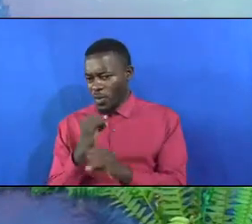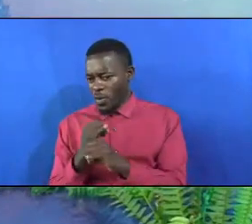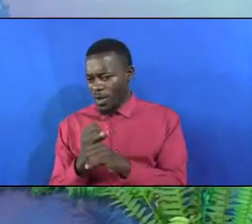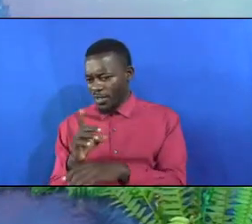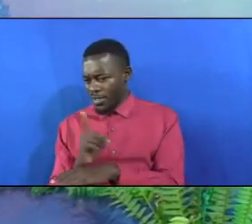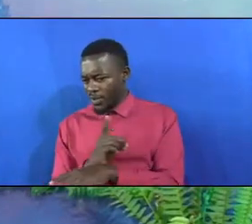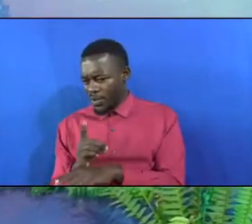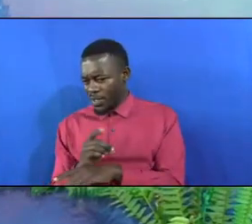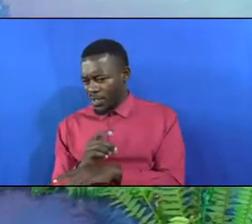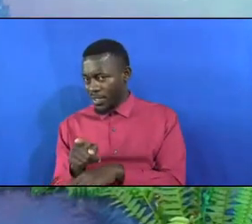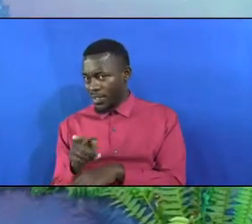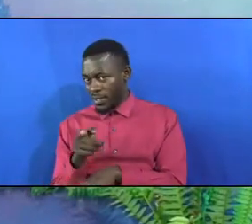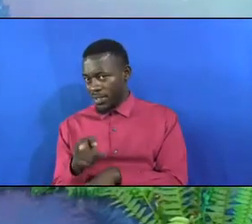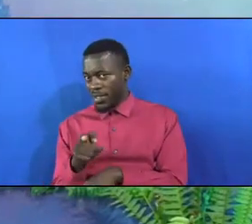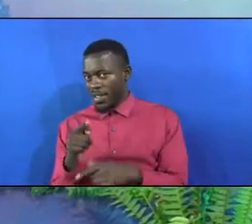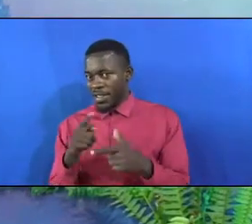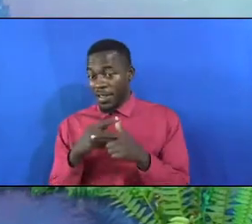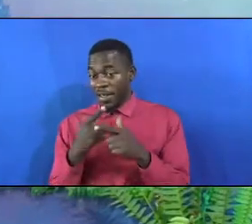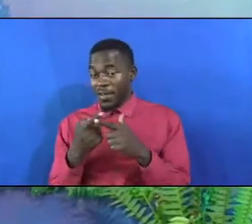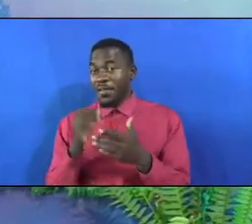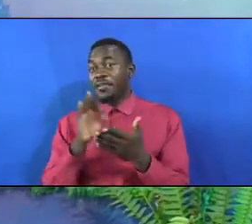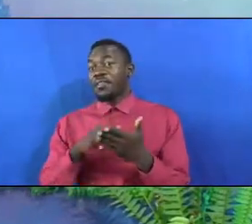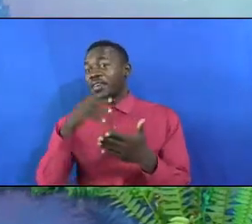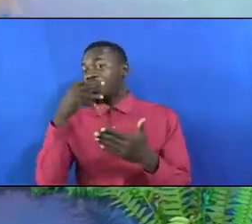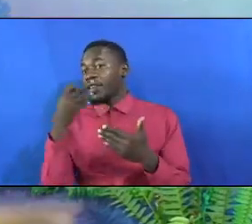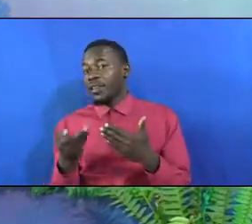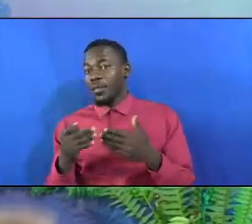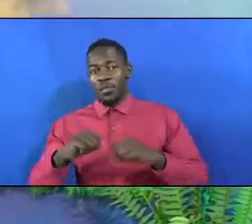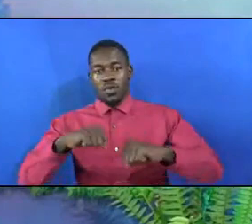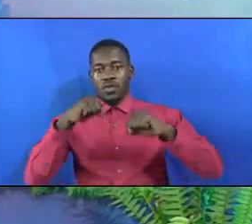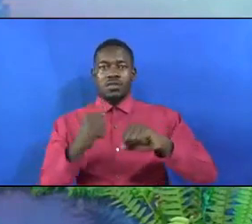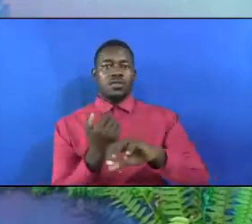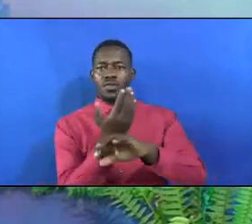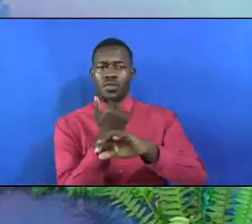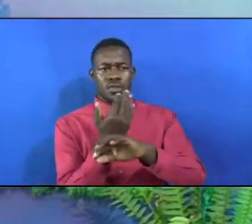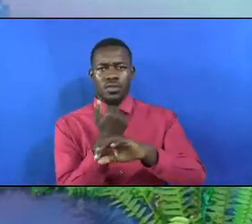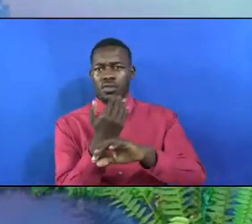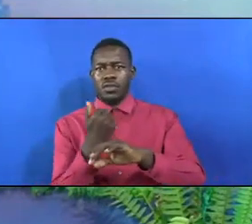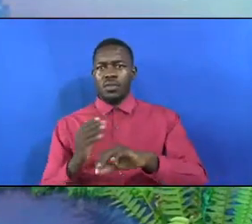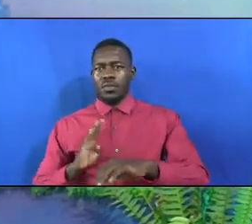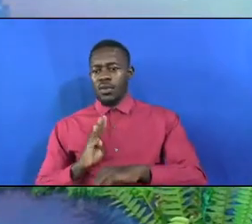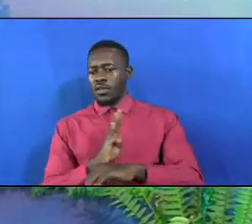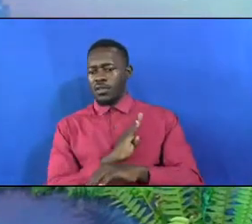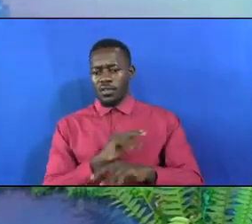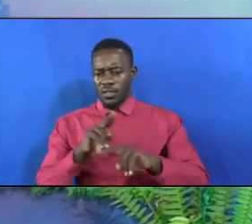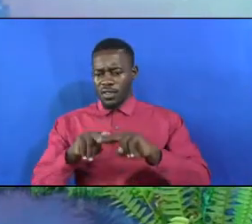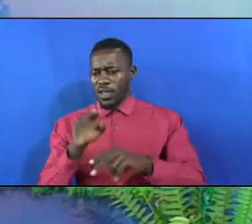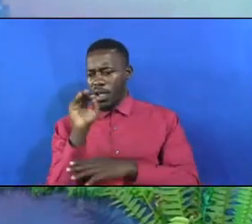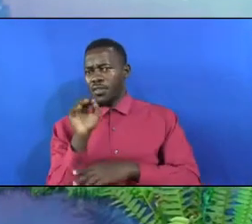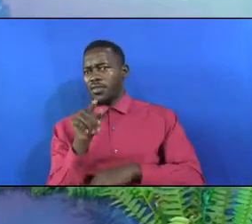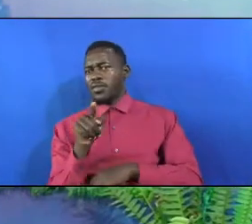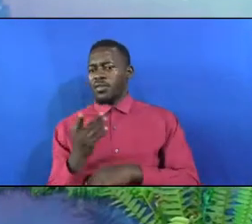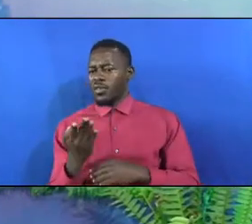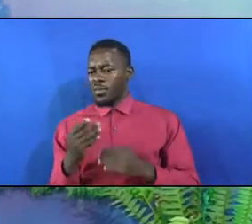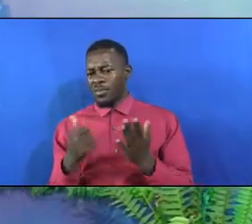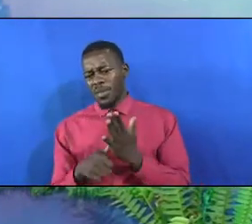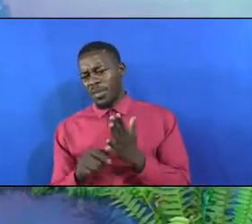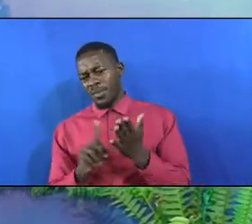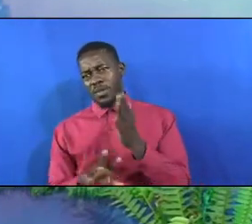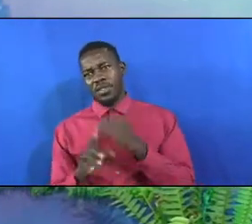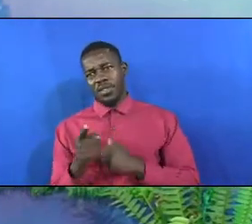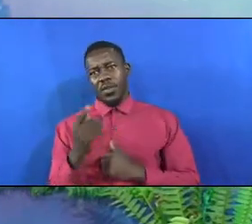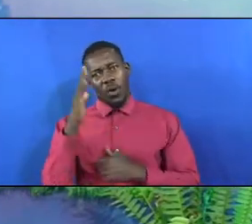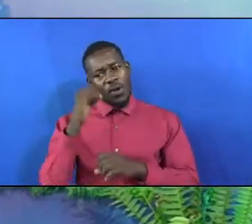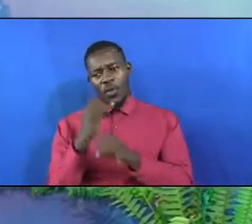your target. And the next thing, your boss calls you to a boardroom and sits you down and asks you, what is